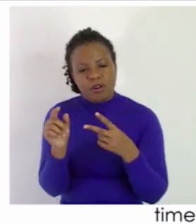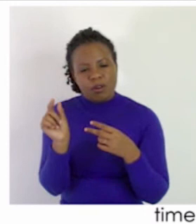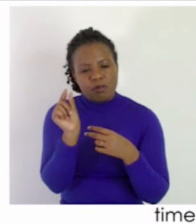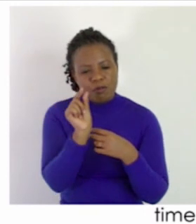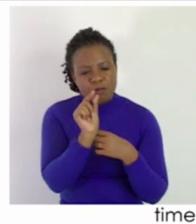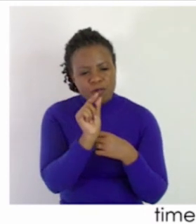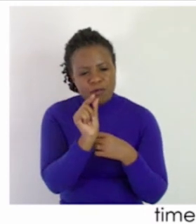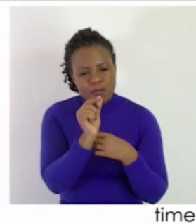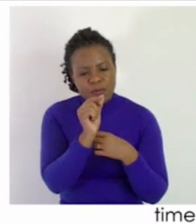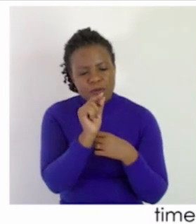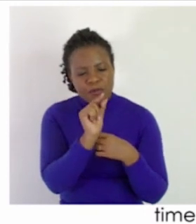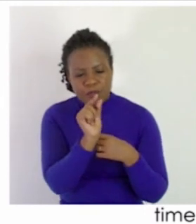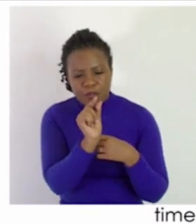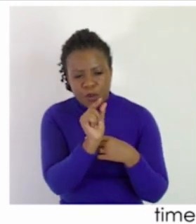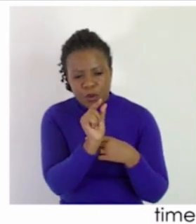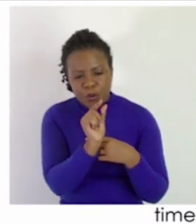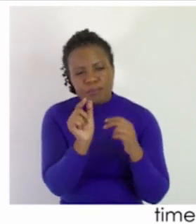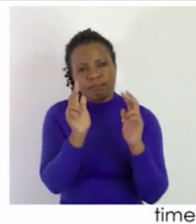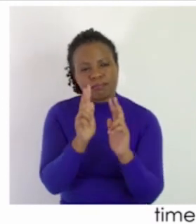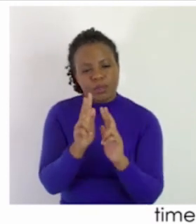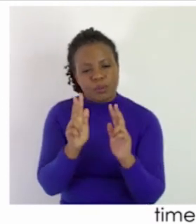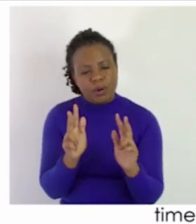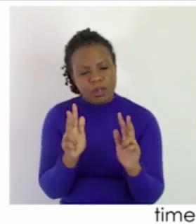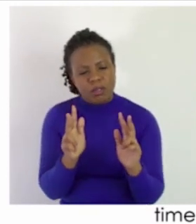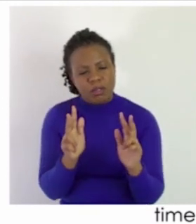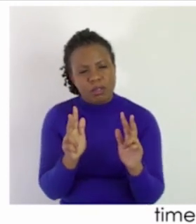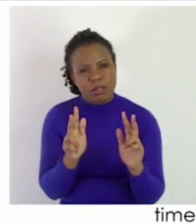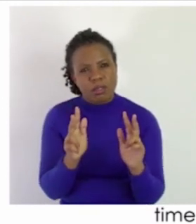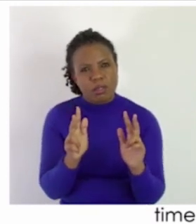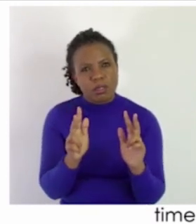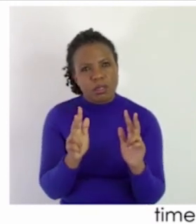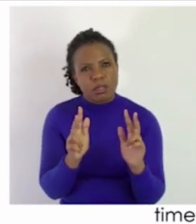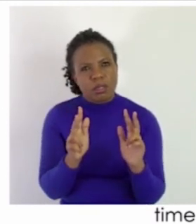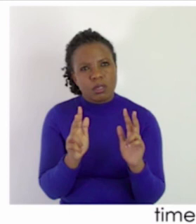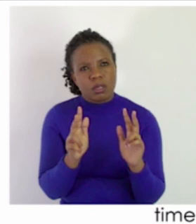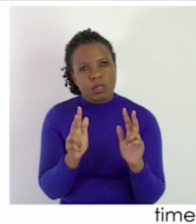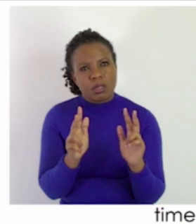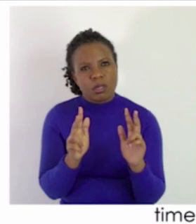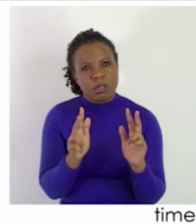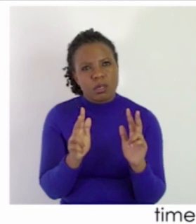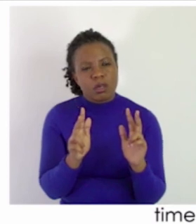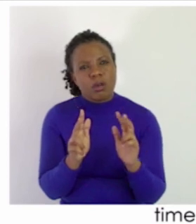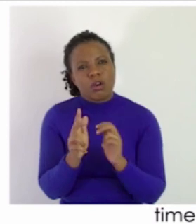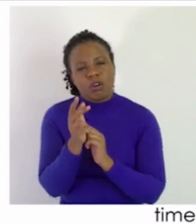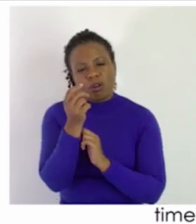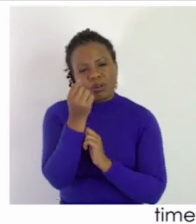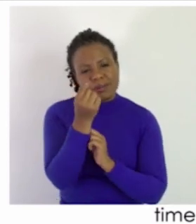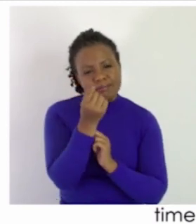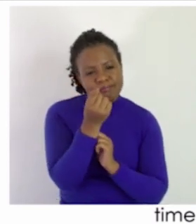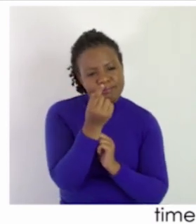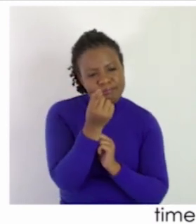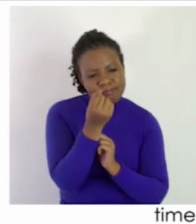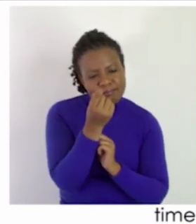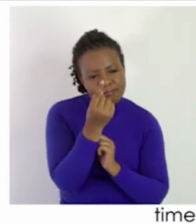about 3 or 4, or do we say there are a few people waiting to buy tickets